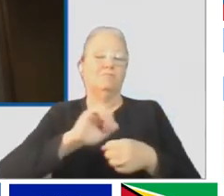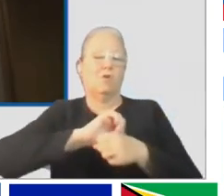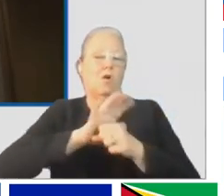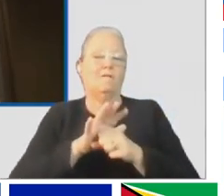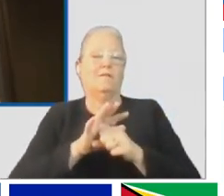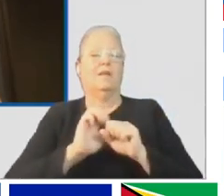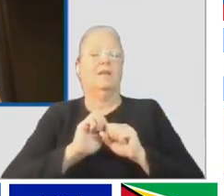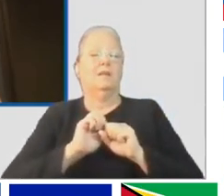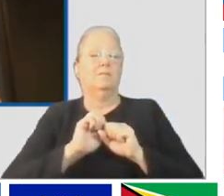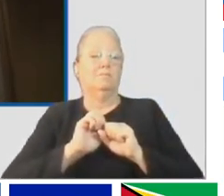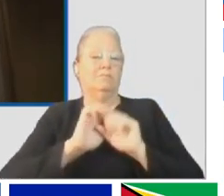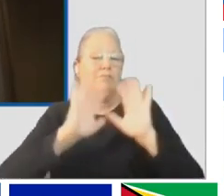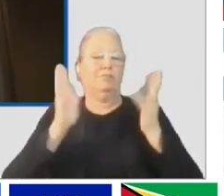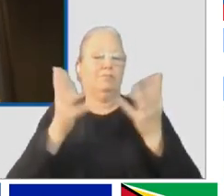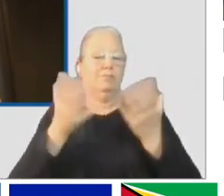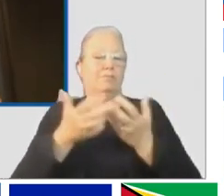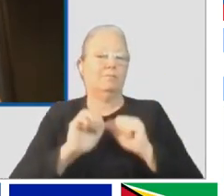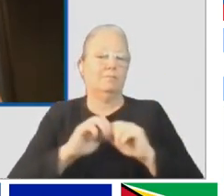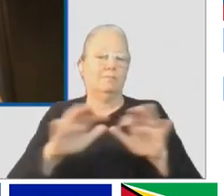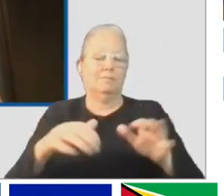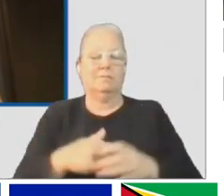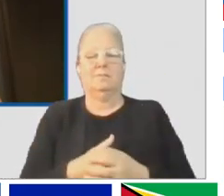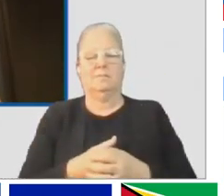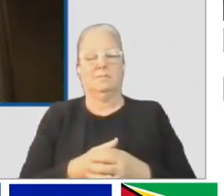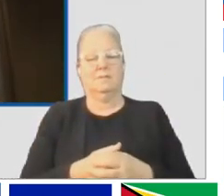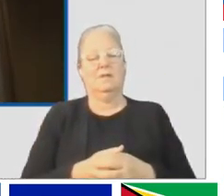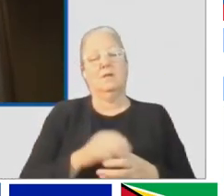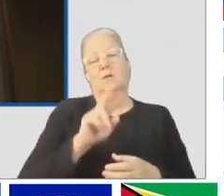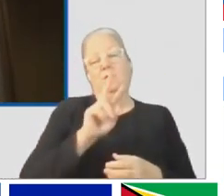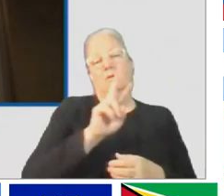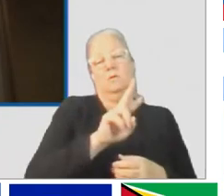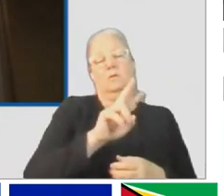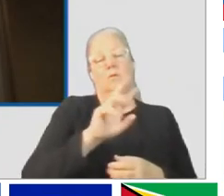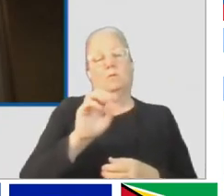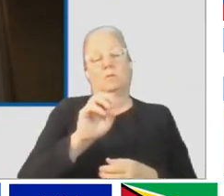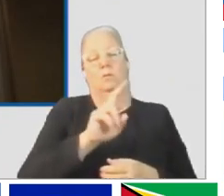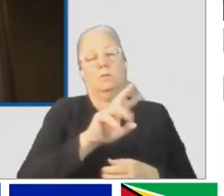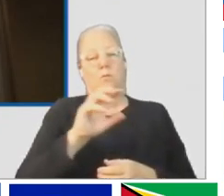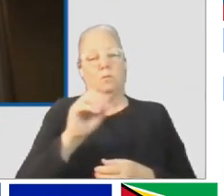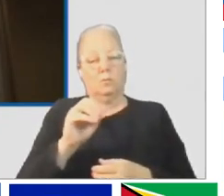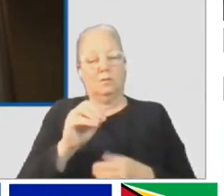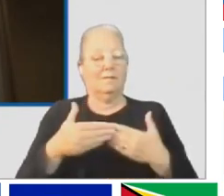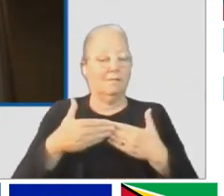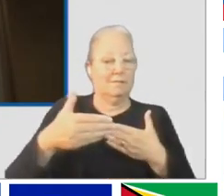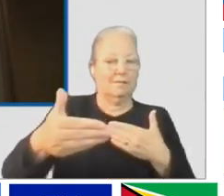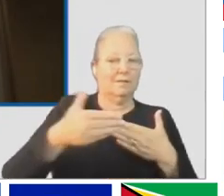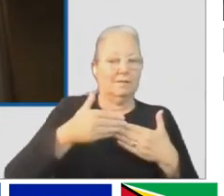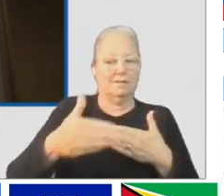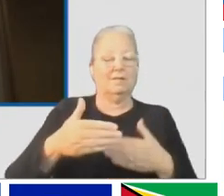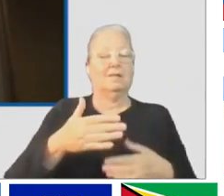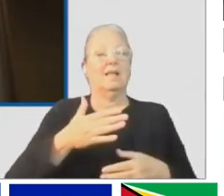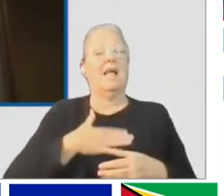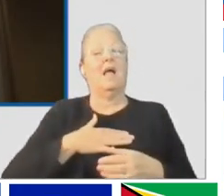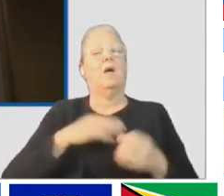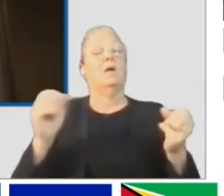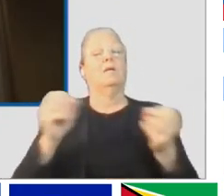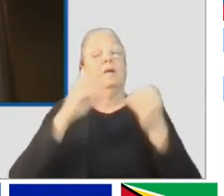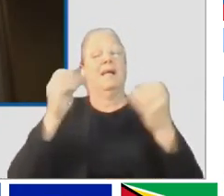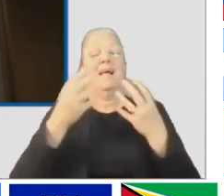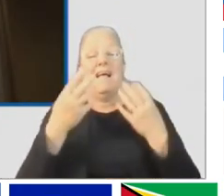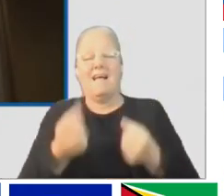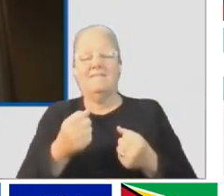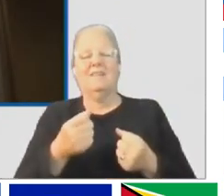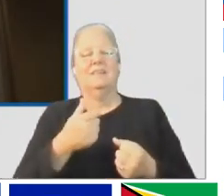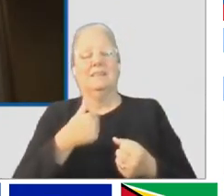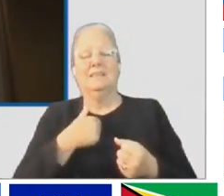so. As you know, from 2020 forward, the global emergency management community faced historic challenges as we adapted to